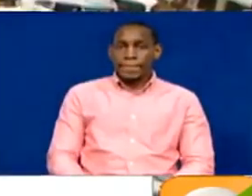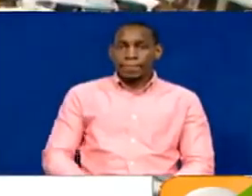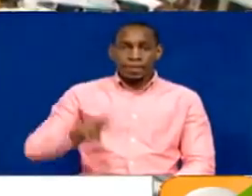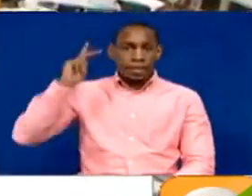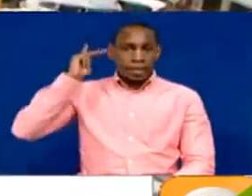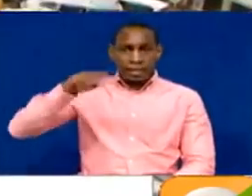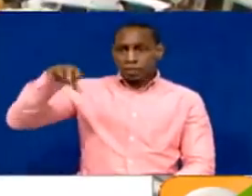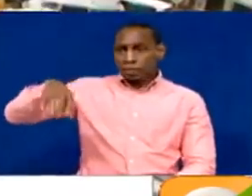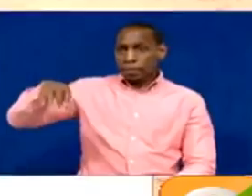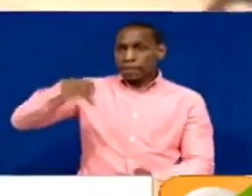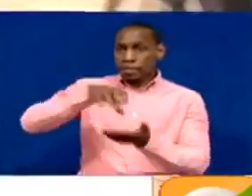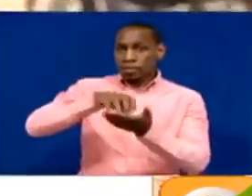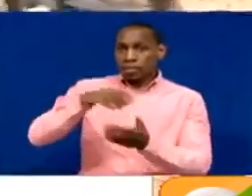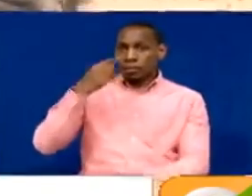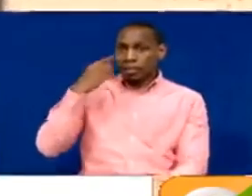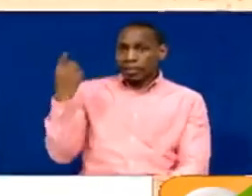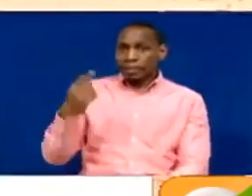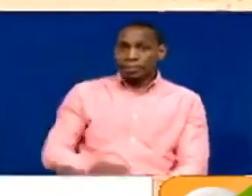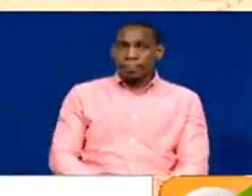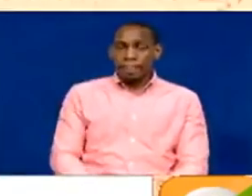The Kisii Matatu terminus.